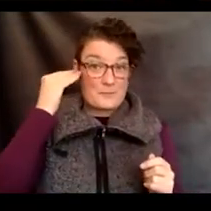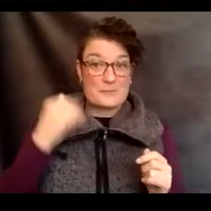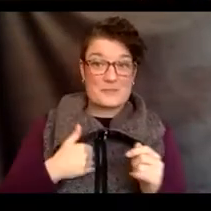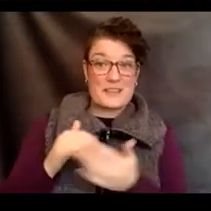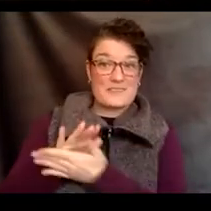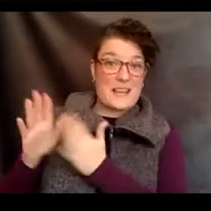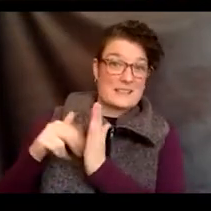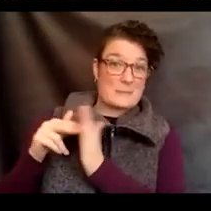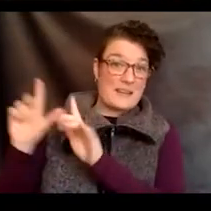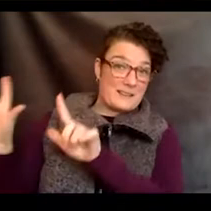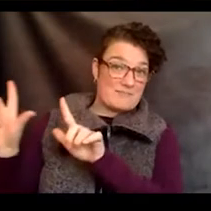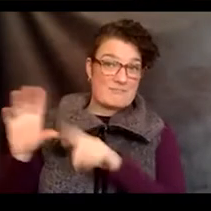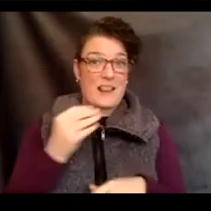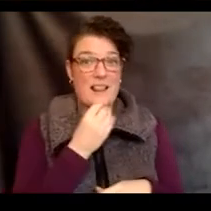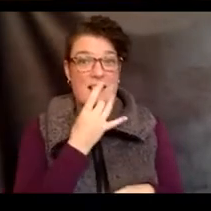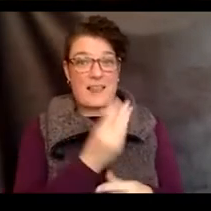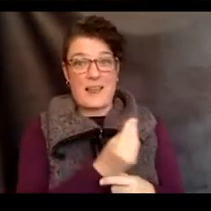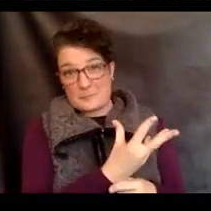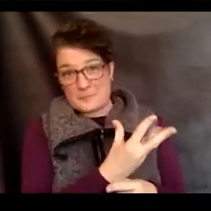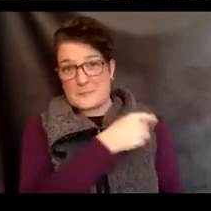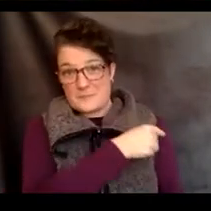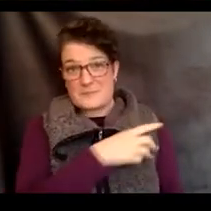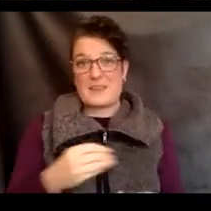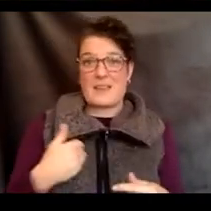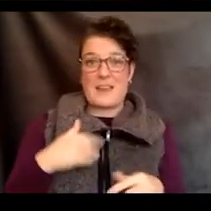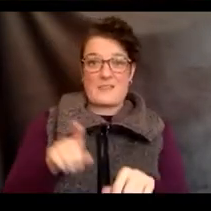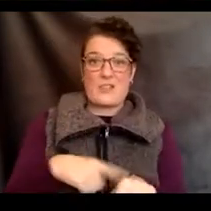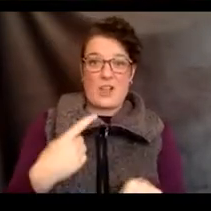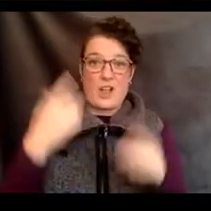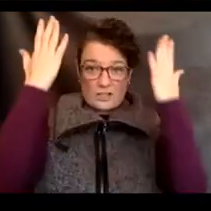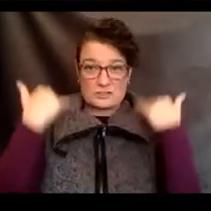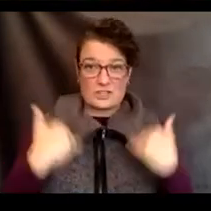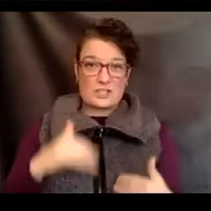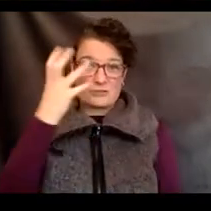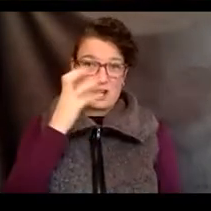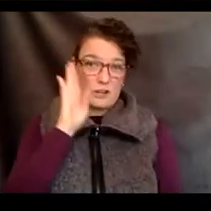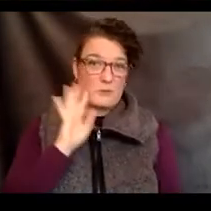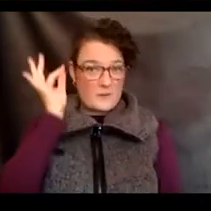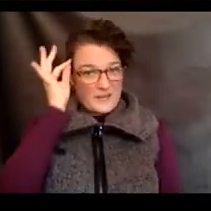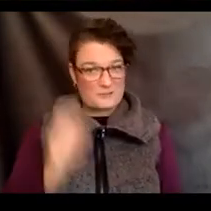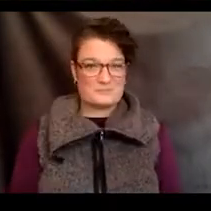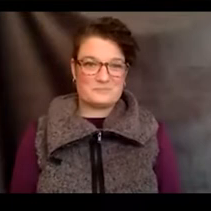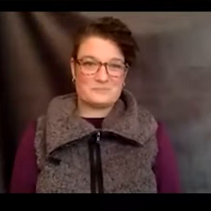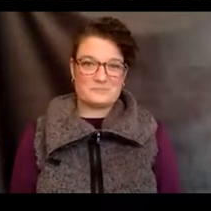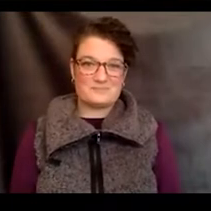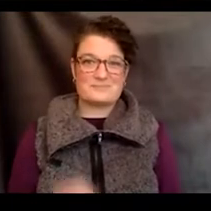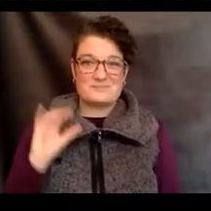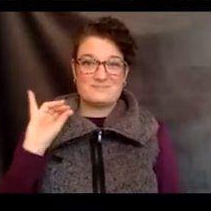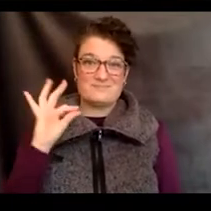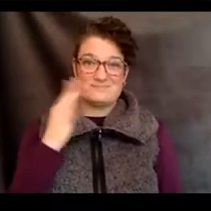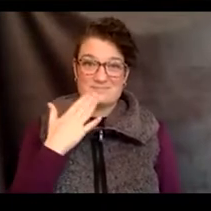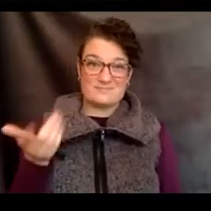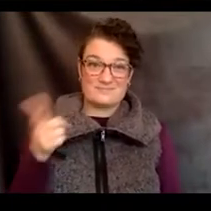nice painting on one side and a little lamp on the other side. And I have long, dark brown hair, if that helps. Thanks, Sophia. And Ian